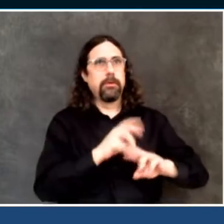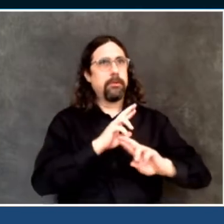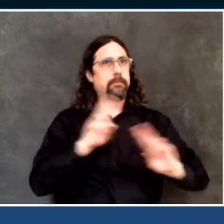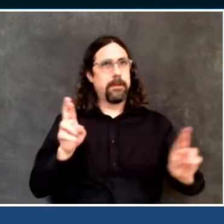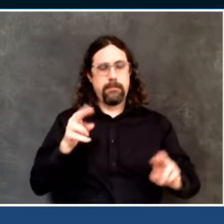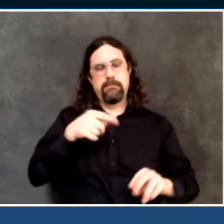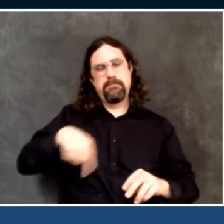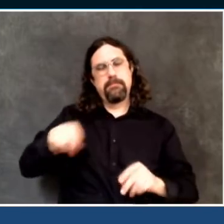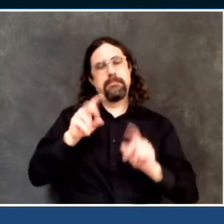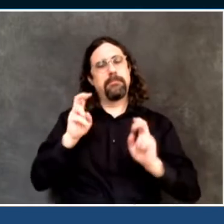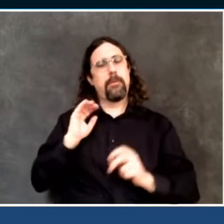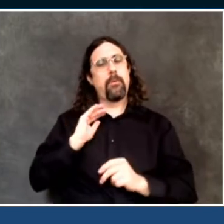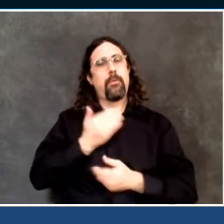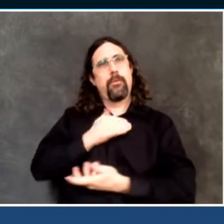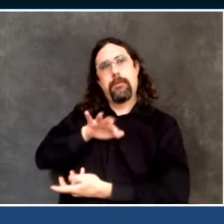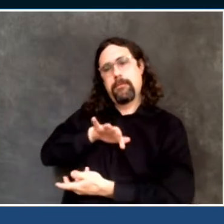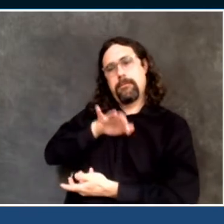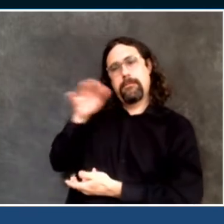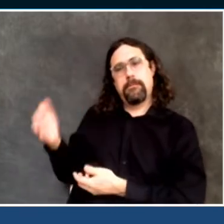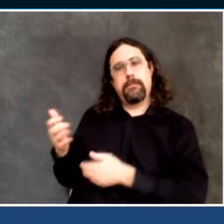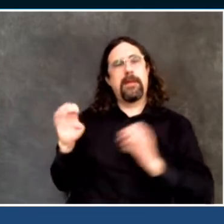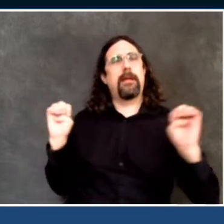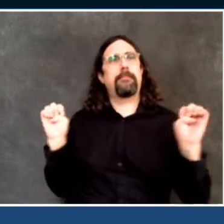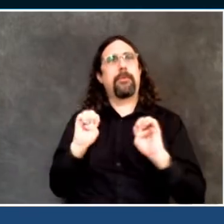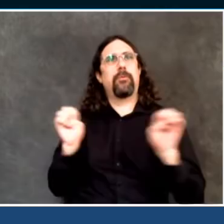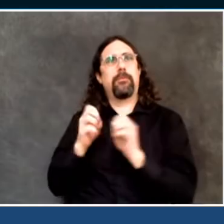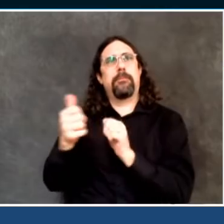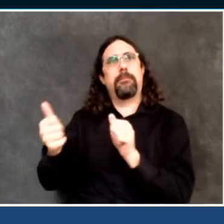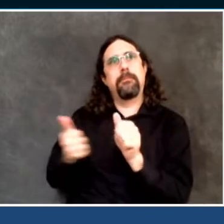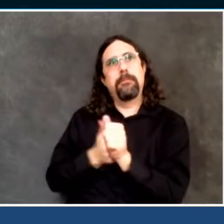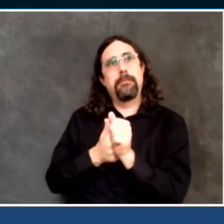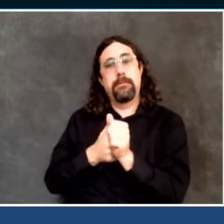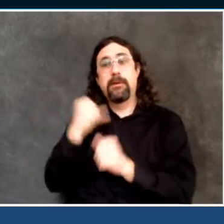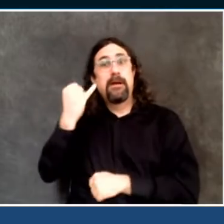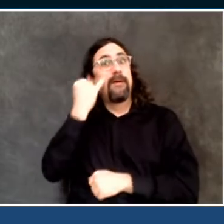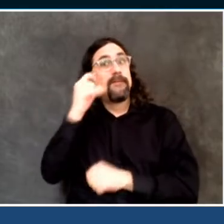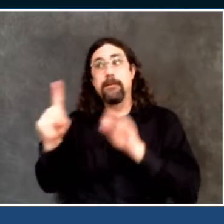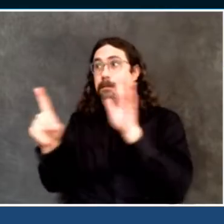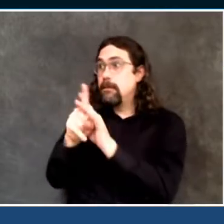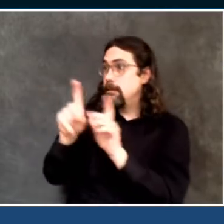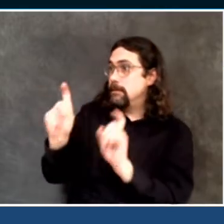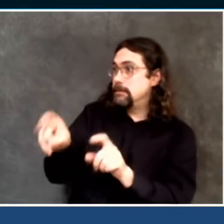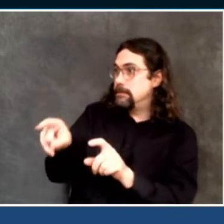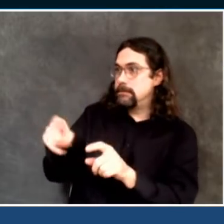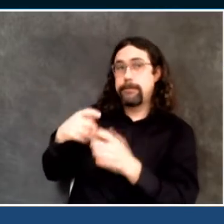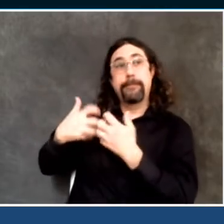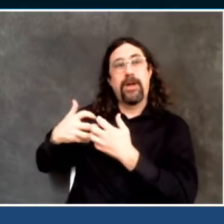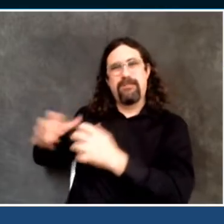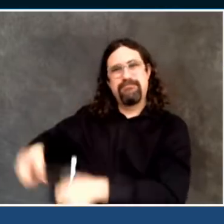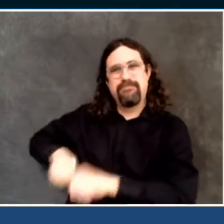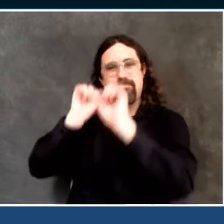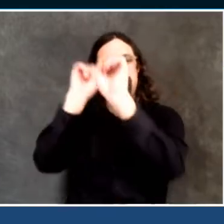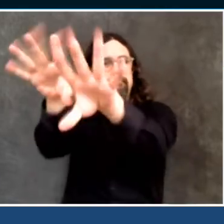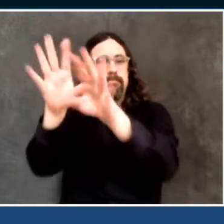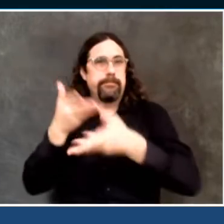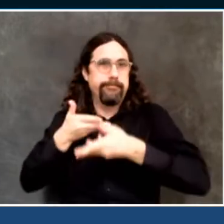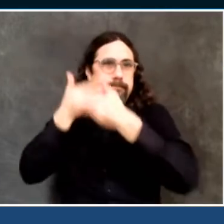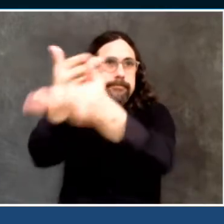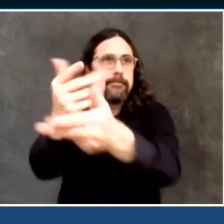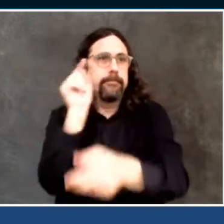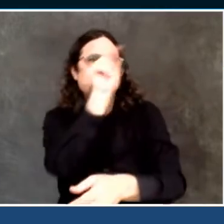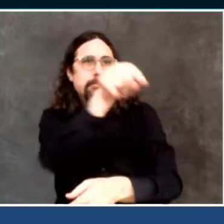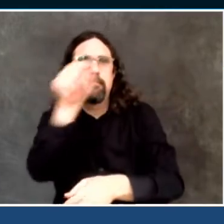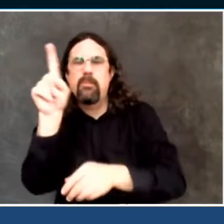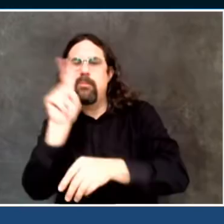be quickly moved to a place where the need is greatest. What it means for the first time in a while is that I can say